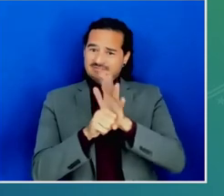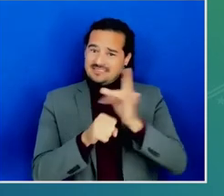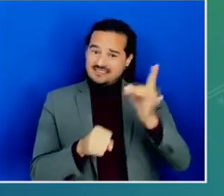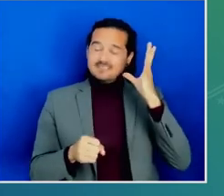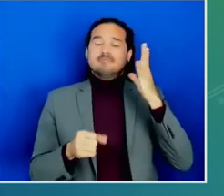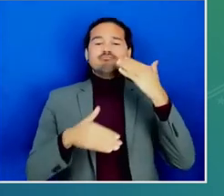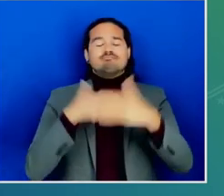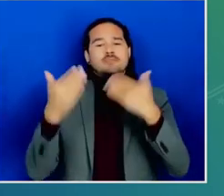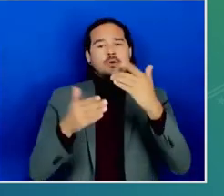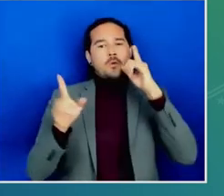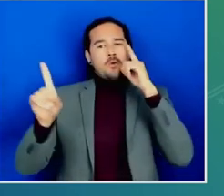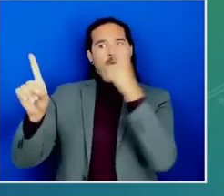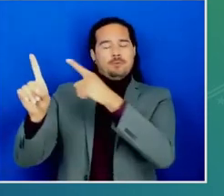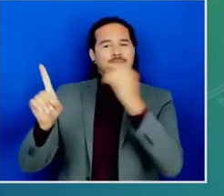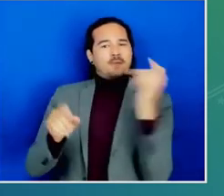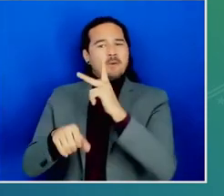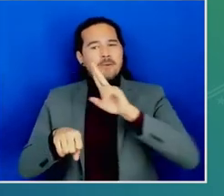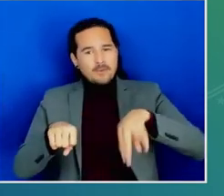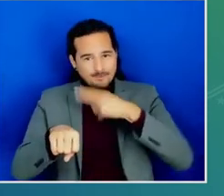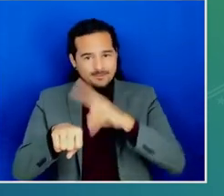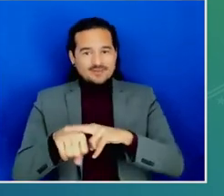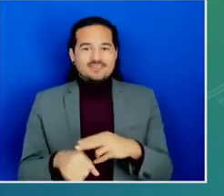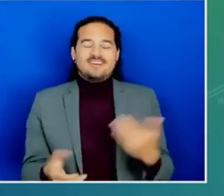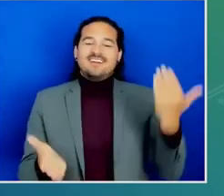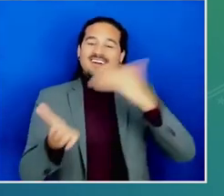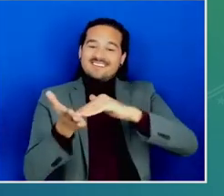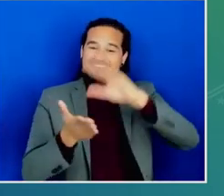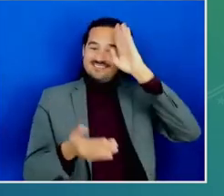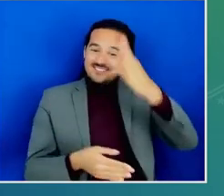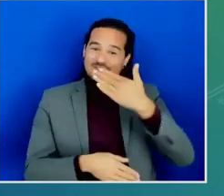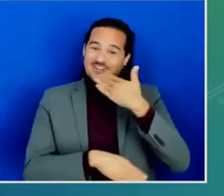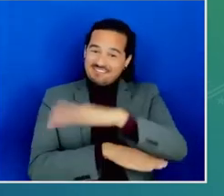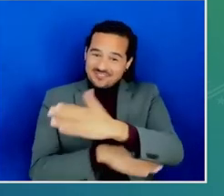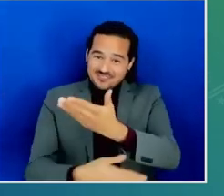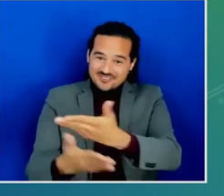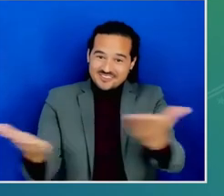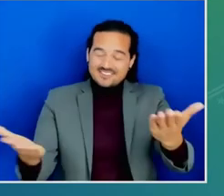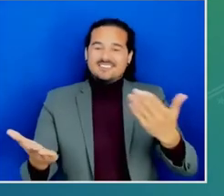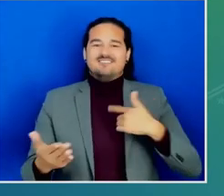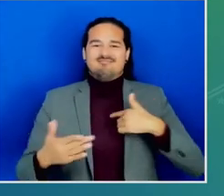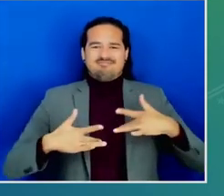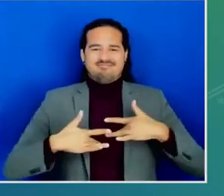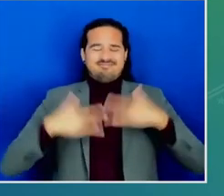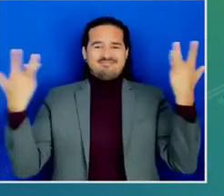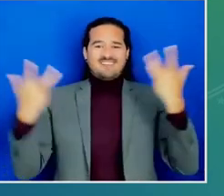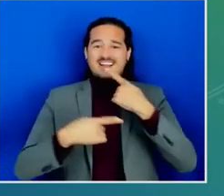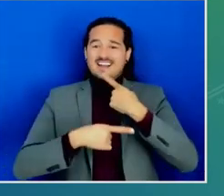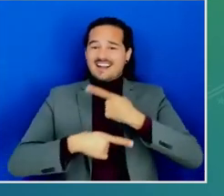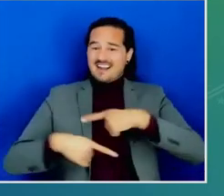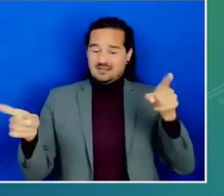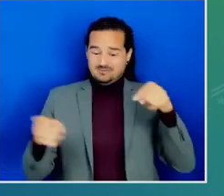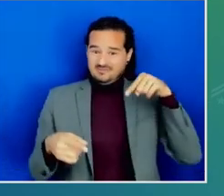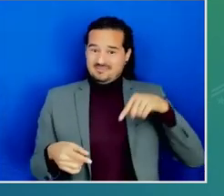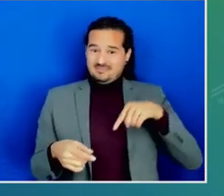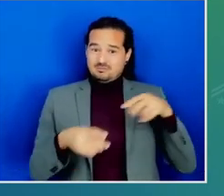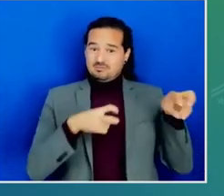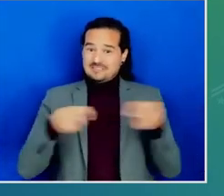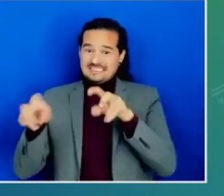normal. Let me begin by saying good afternoon. Today I'm pleased to announce a team that will lead